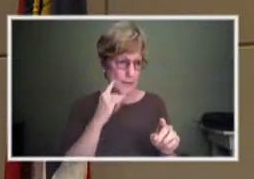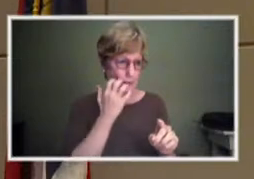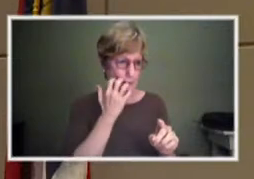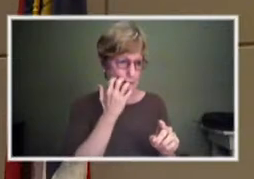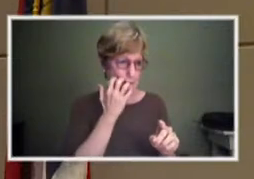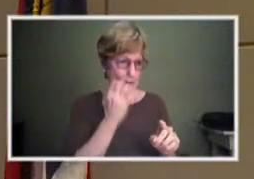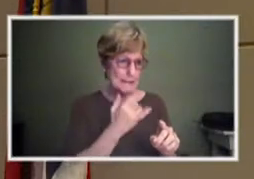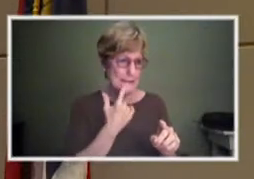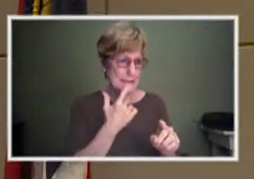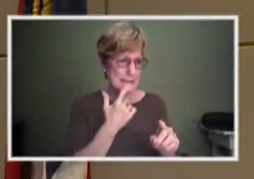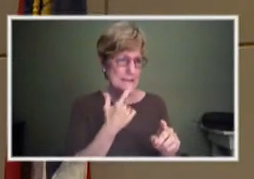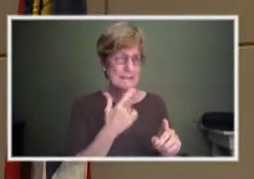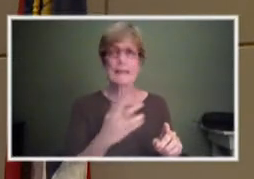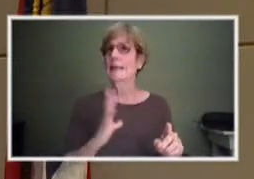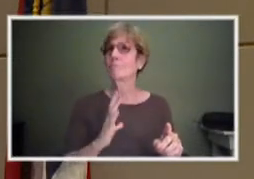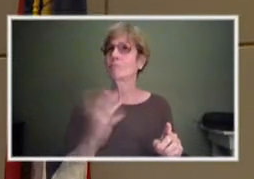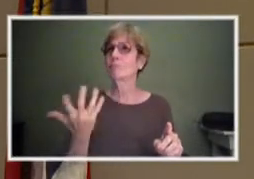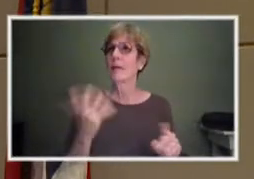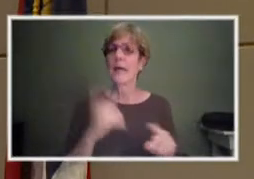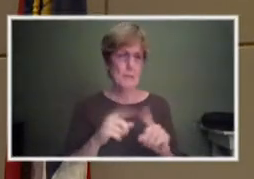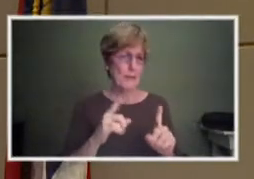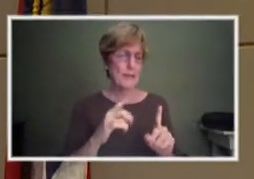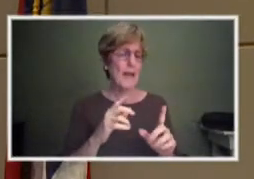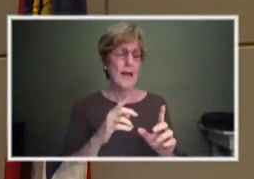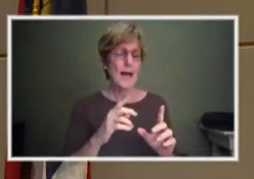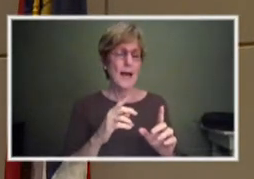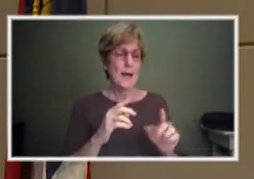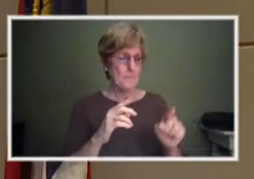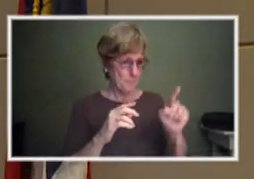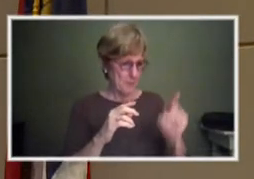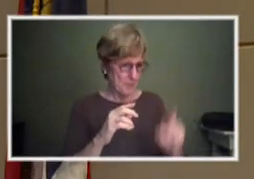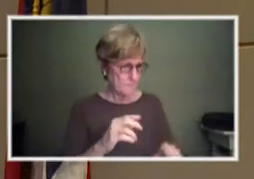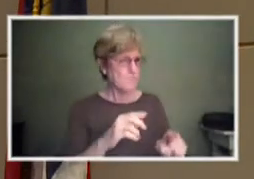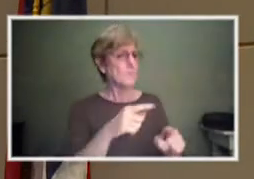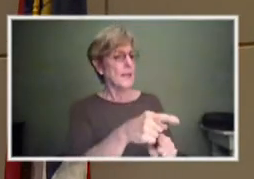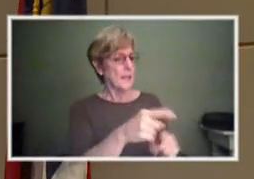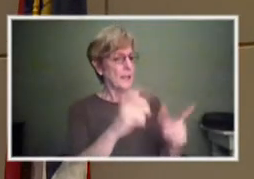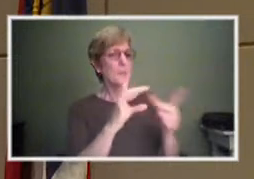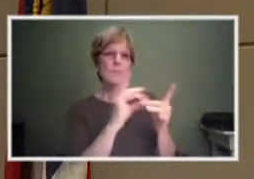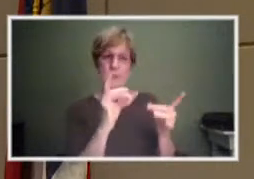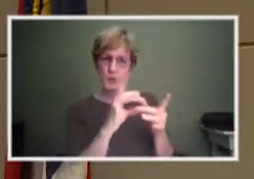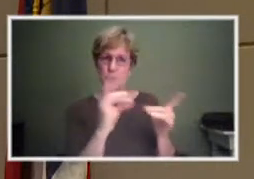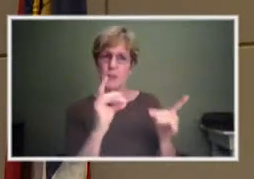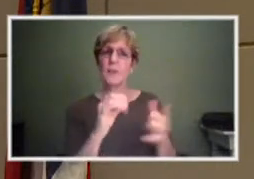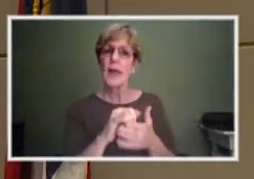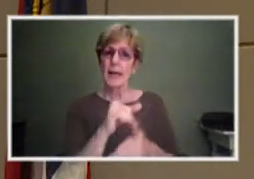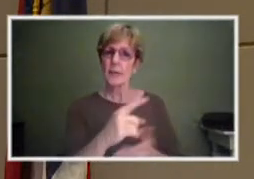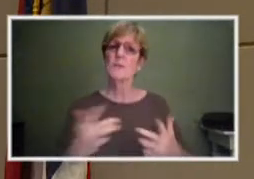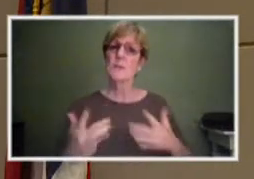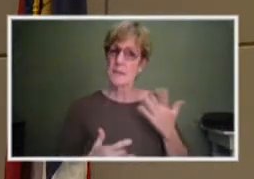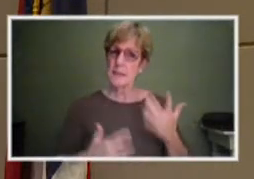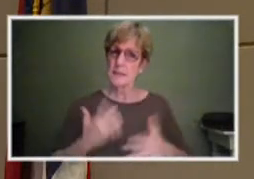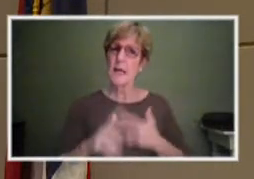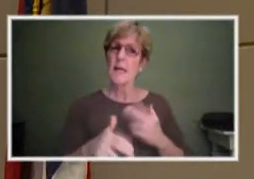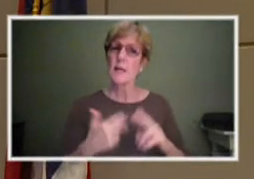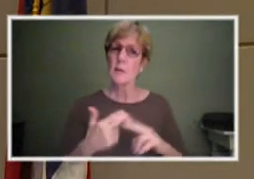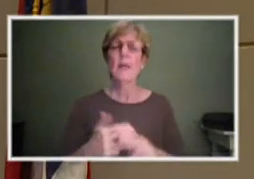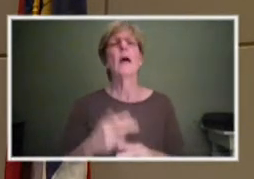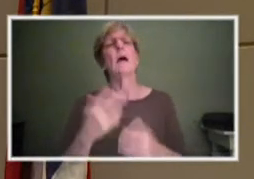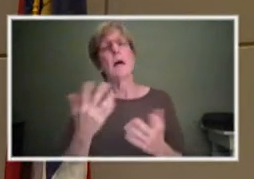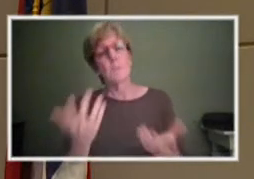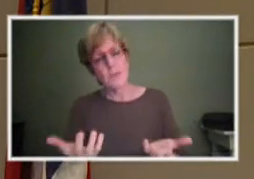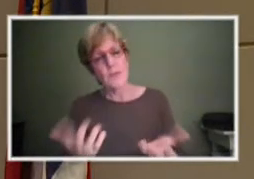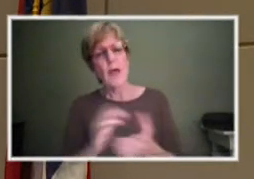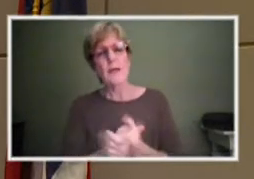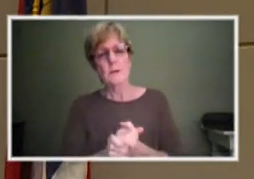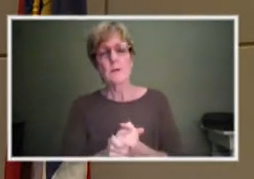say, like, I don't like it. Just, you know, I don't like it. But he actually mentioned that he was excited about it, except for the fact, you know,